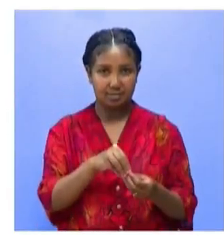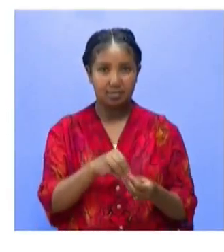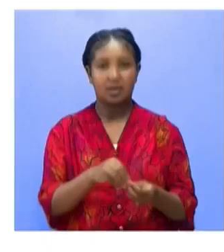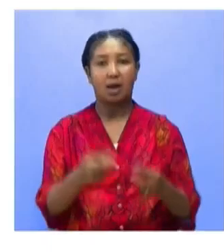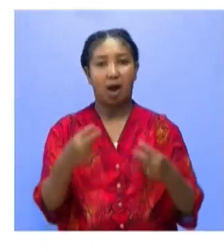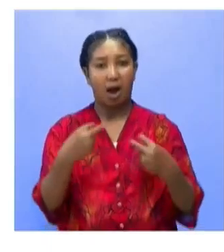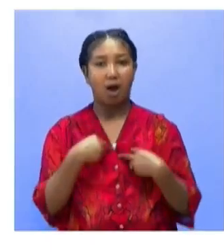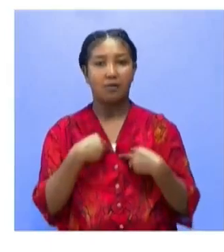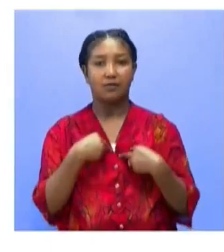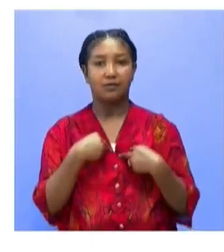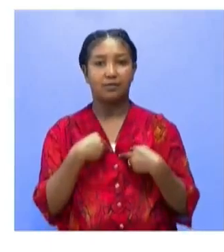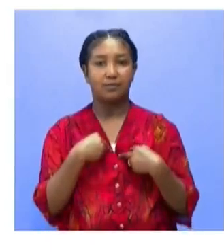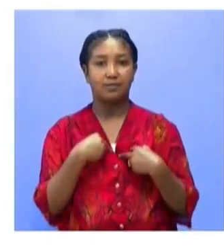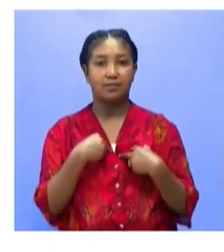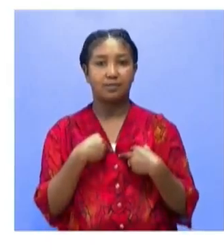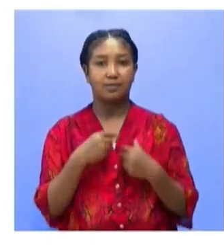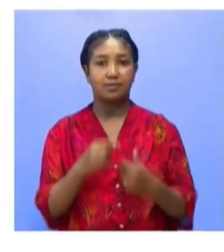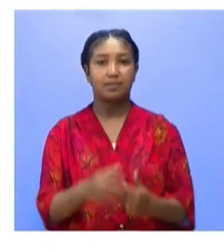have,